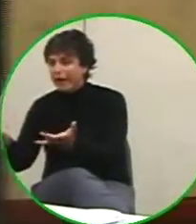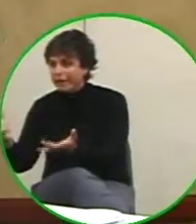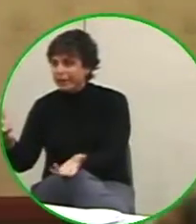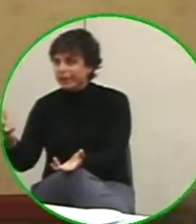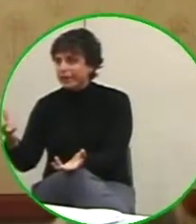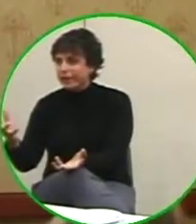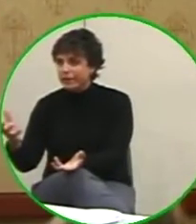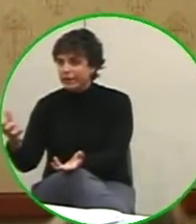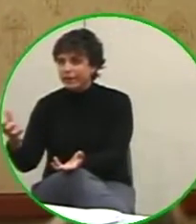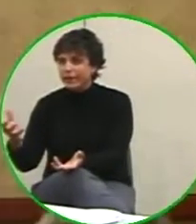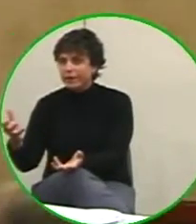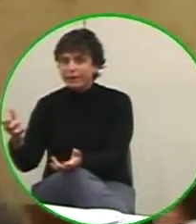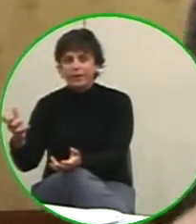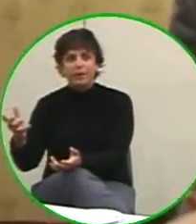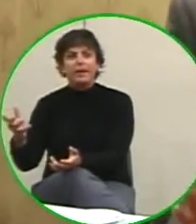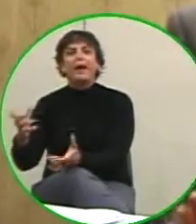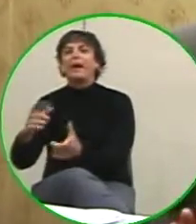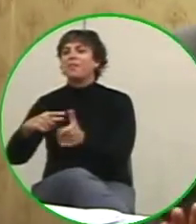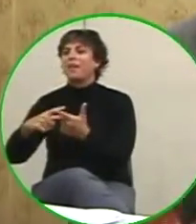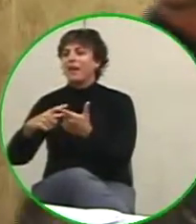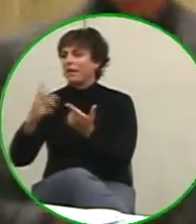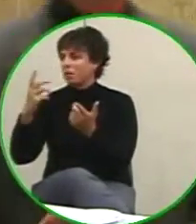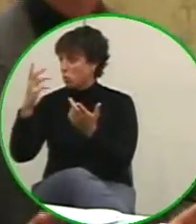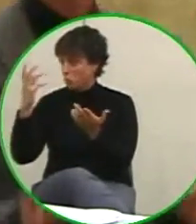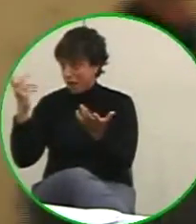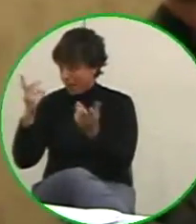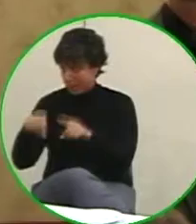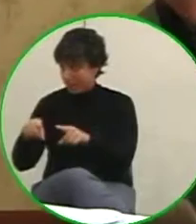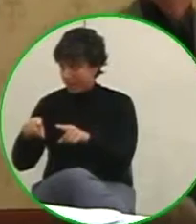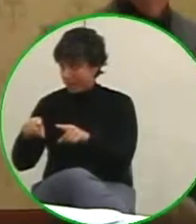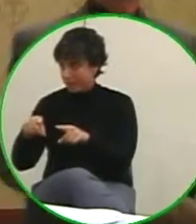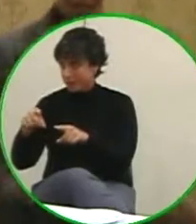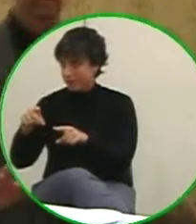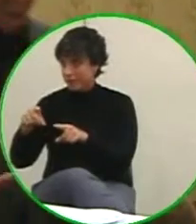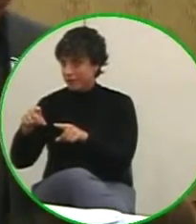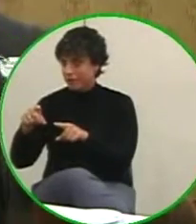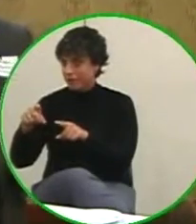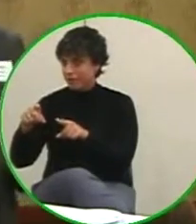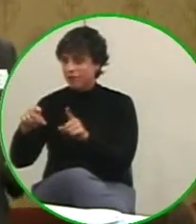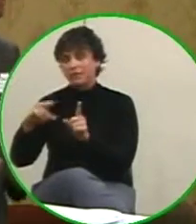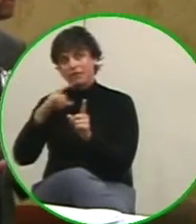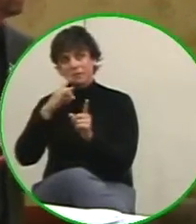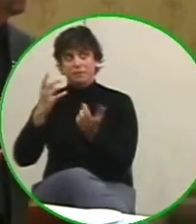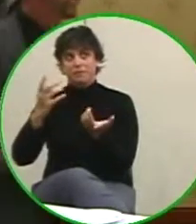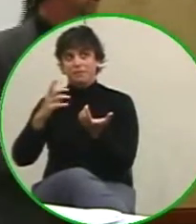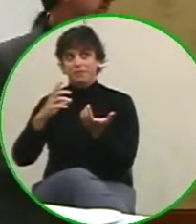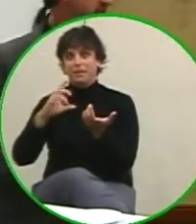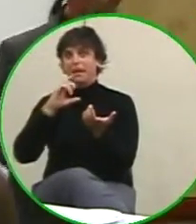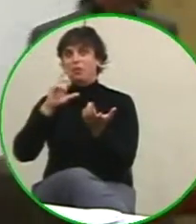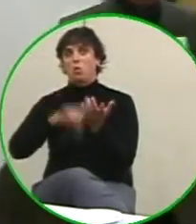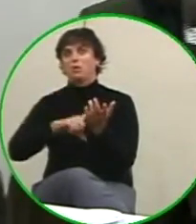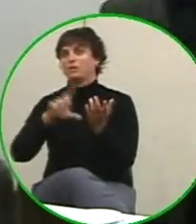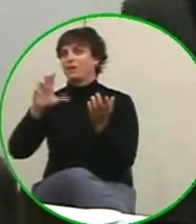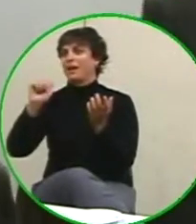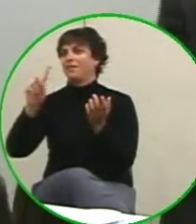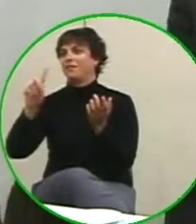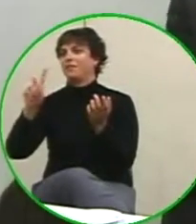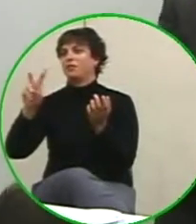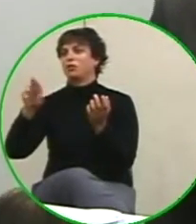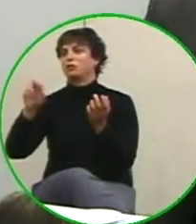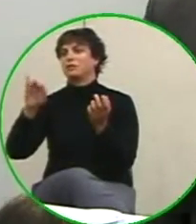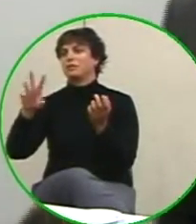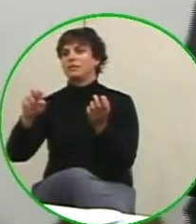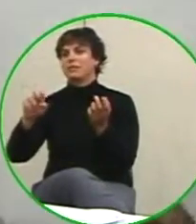need? And guess what happens? They take away the aversive. And there's a good chance we've just